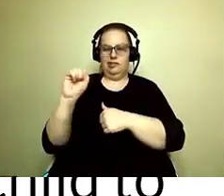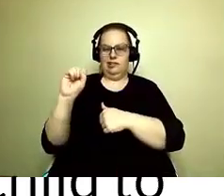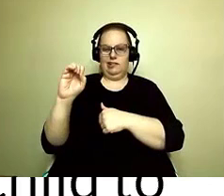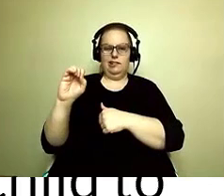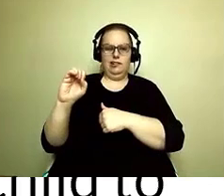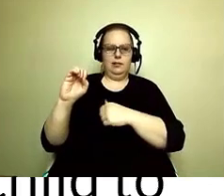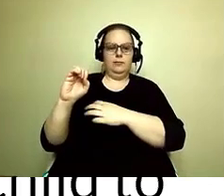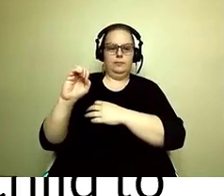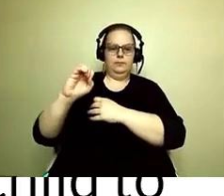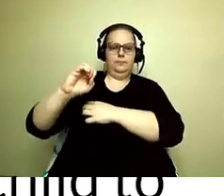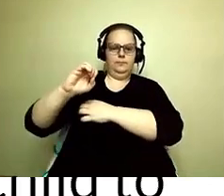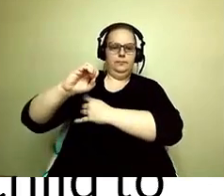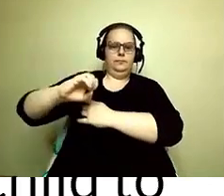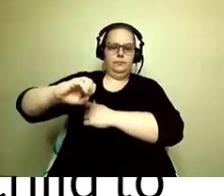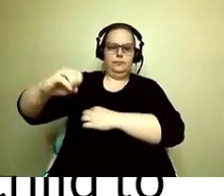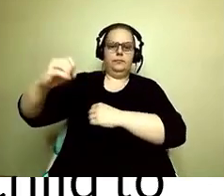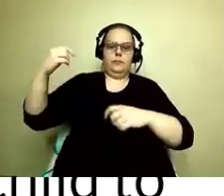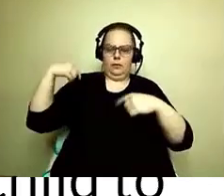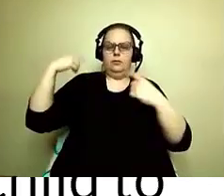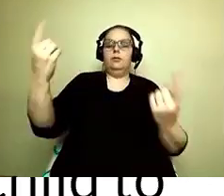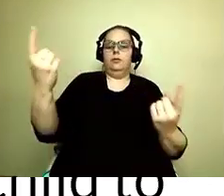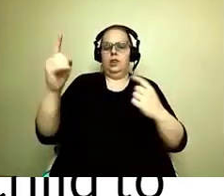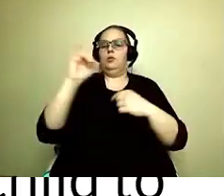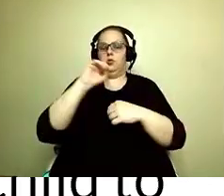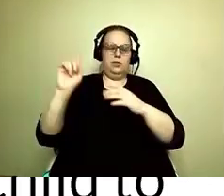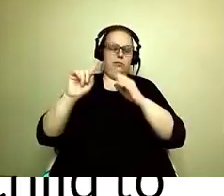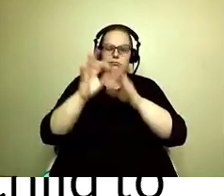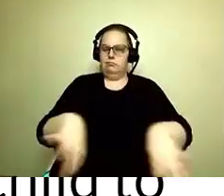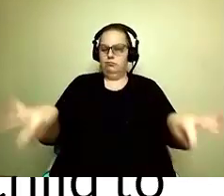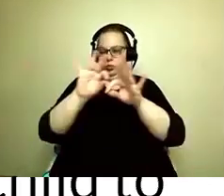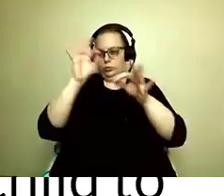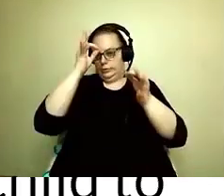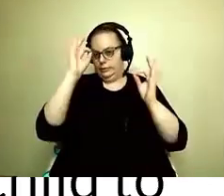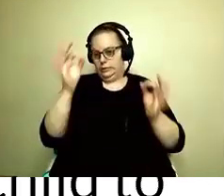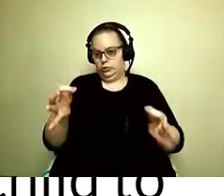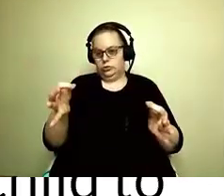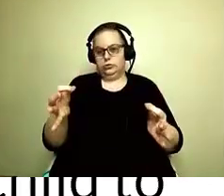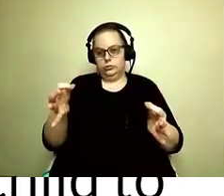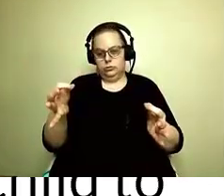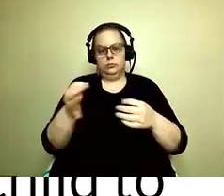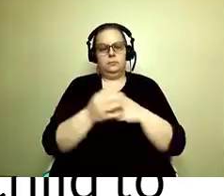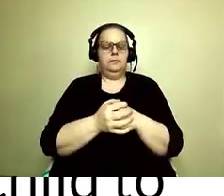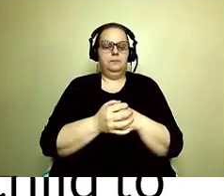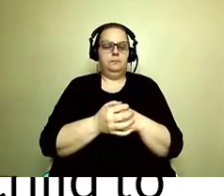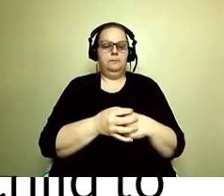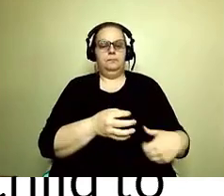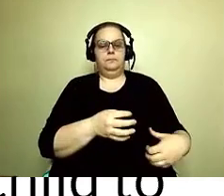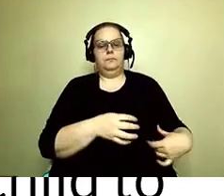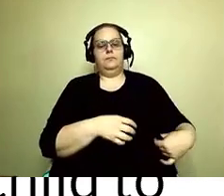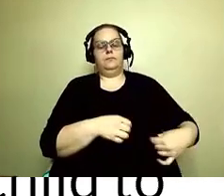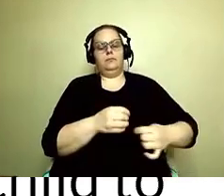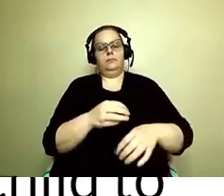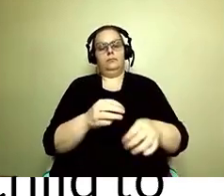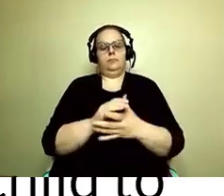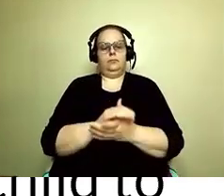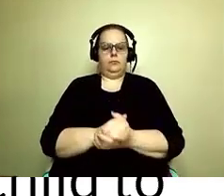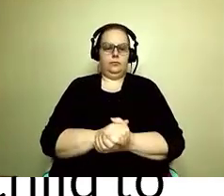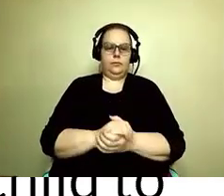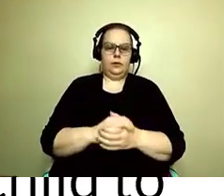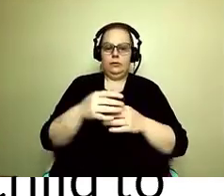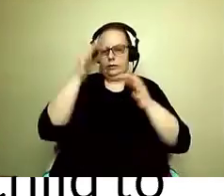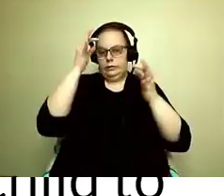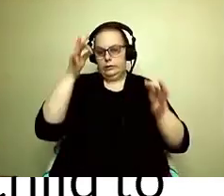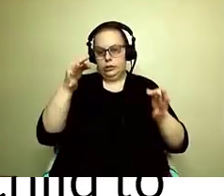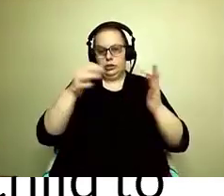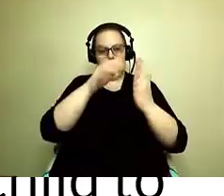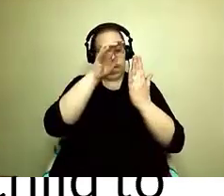35 years. So it was a landmark decision and a very important decision. And what the decision said is that